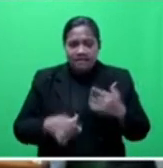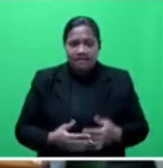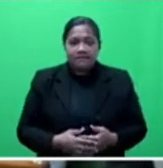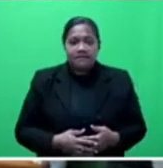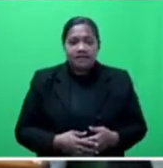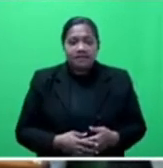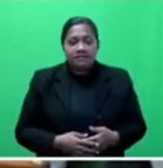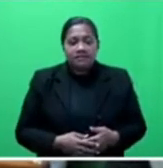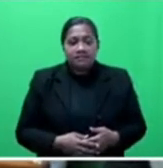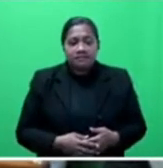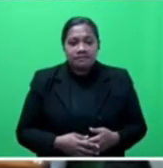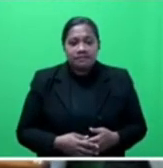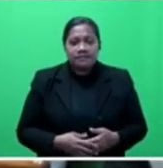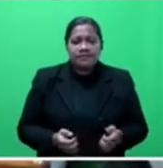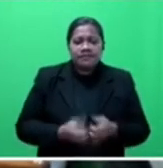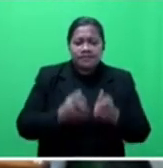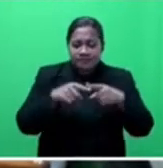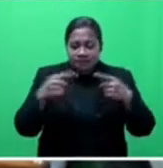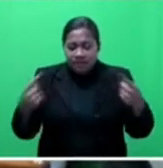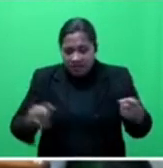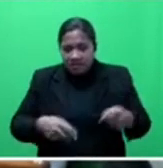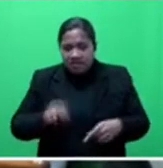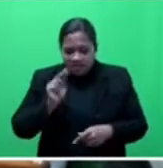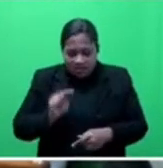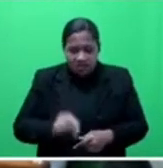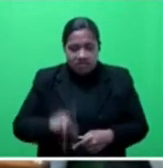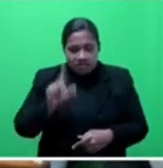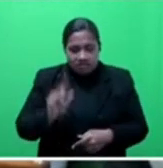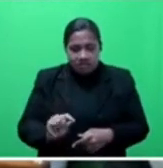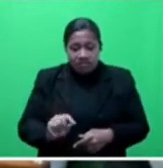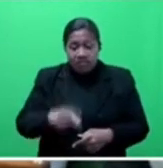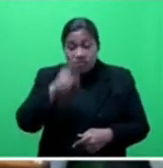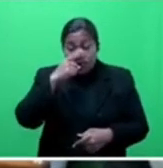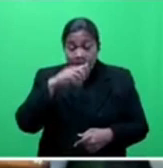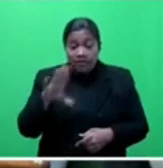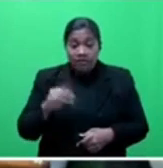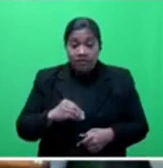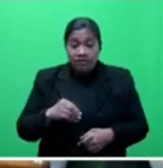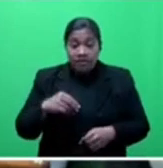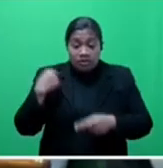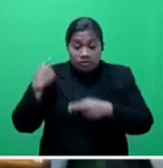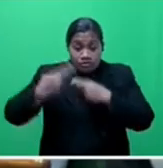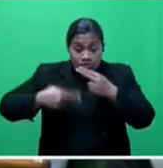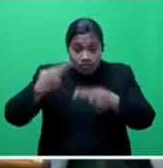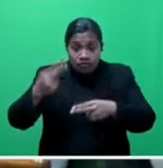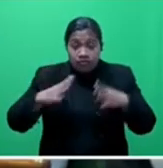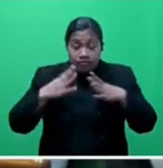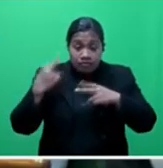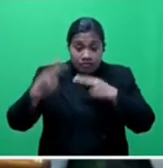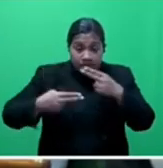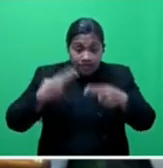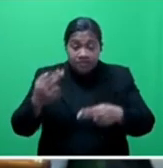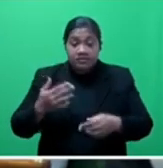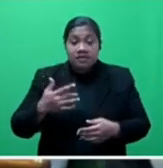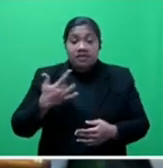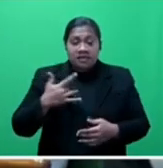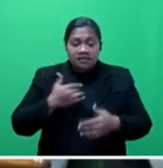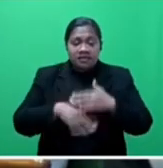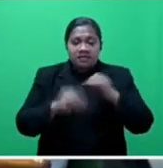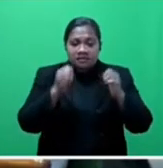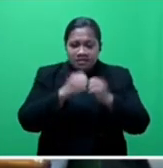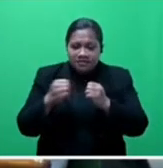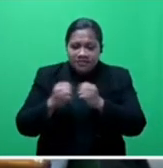much that remains to be done. We have people from 3 generations still living in squatter settlements like Ngawea, Valnivina,